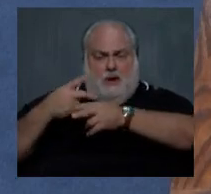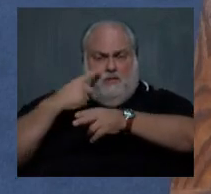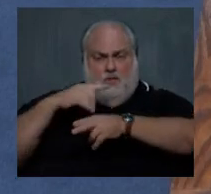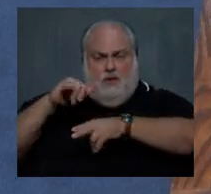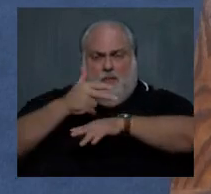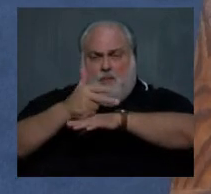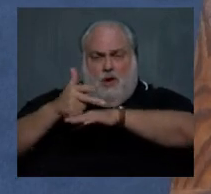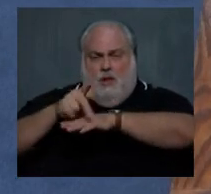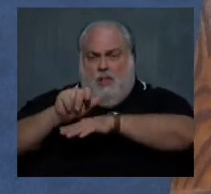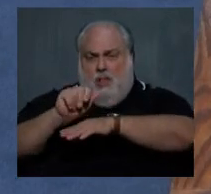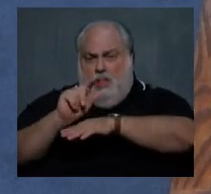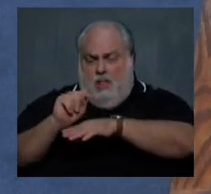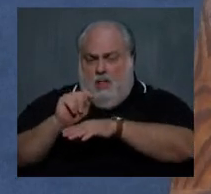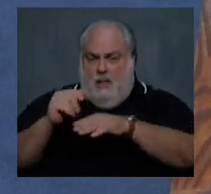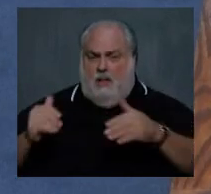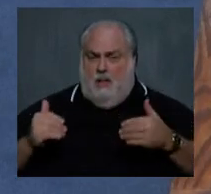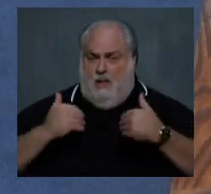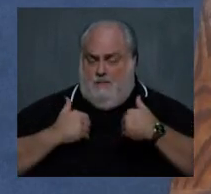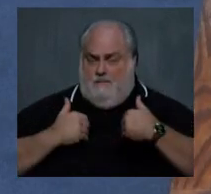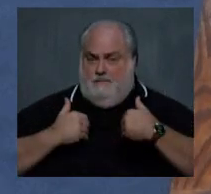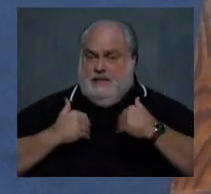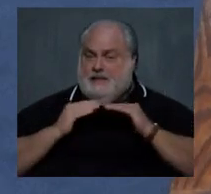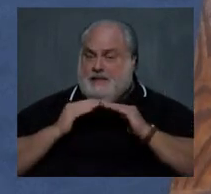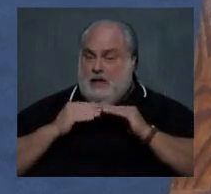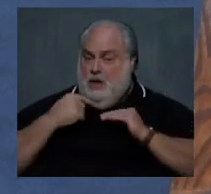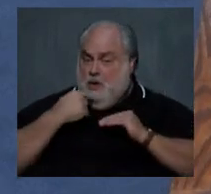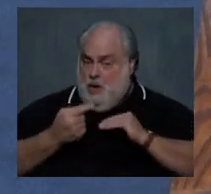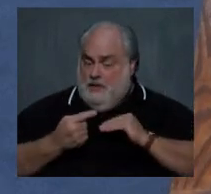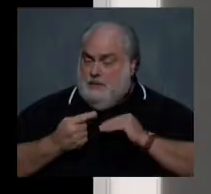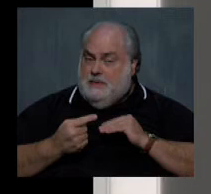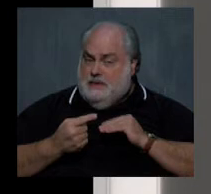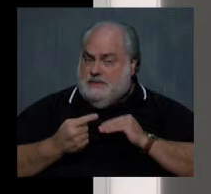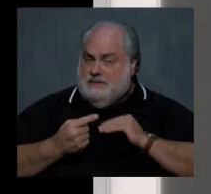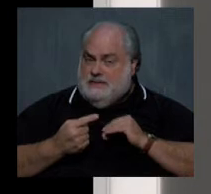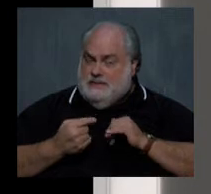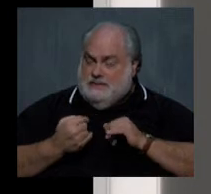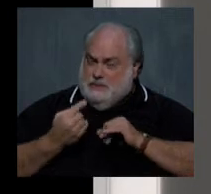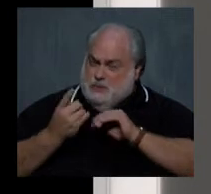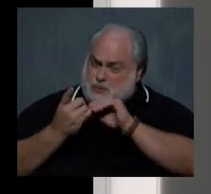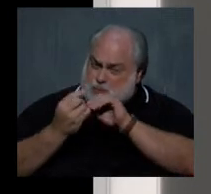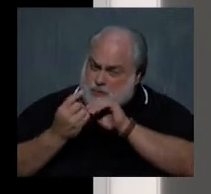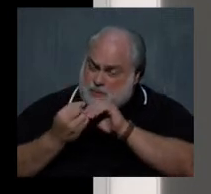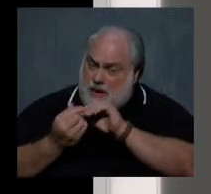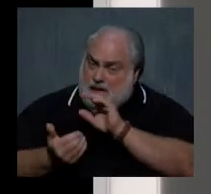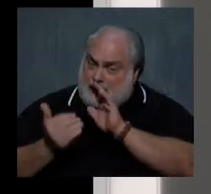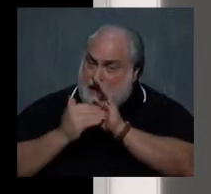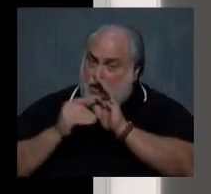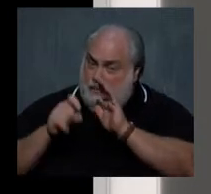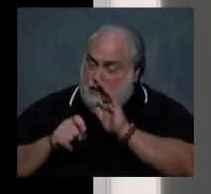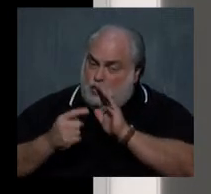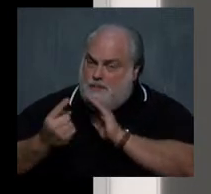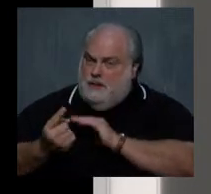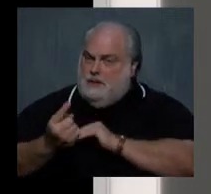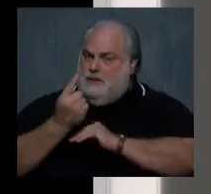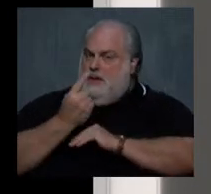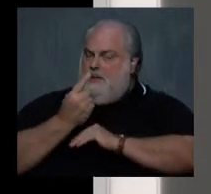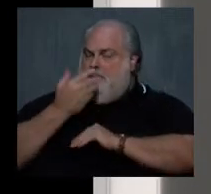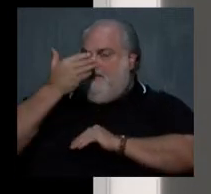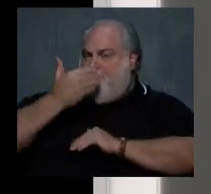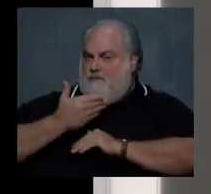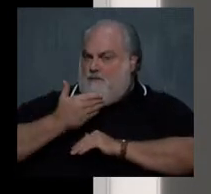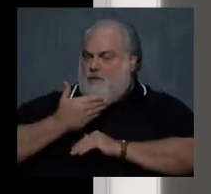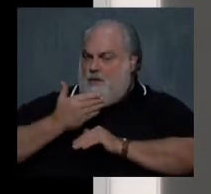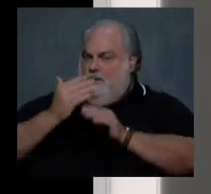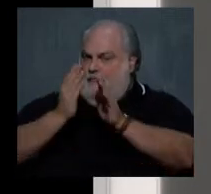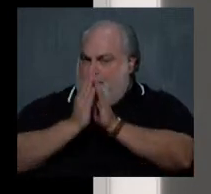what the city in the past told them is like, we'll let you do it this last time, but if you look to do it again, you need to come before us. And